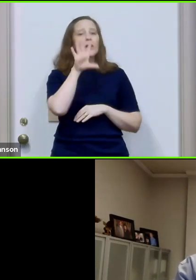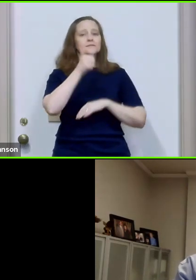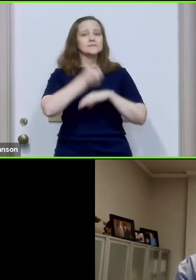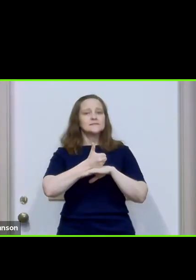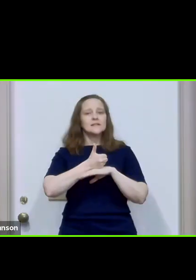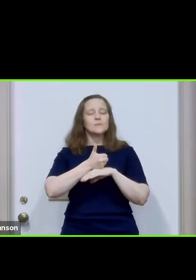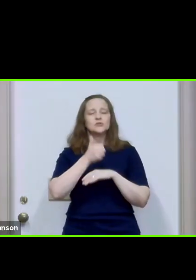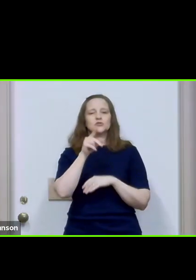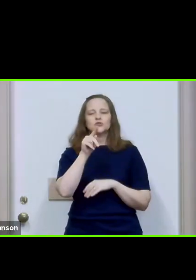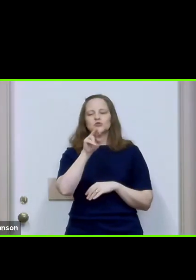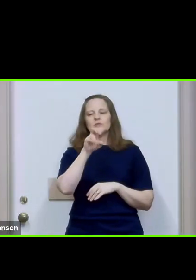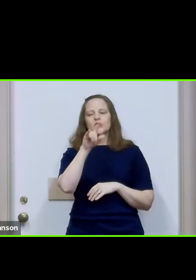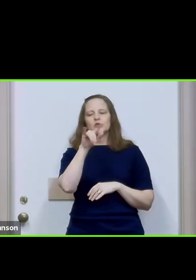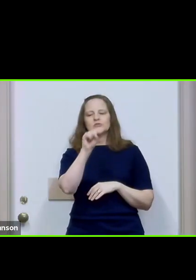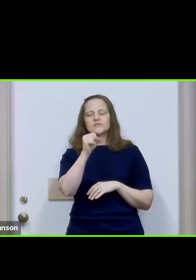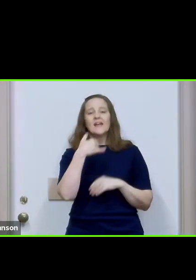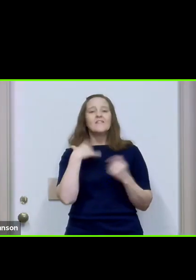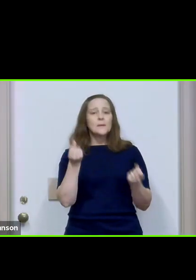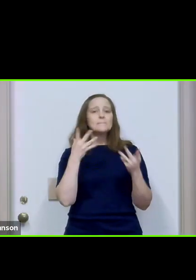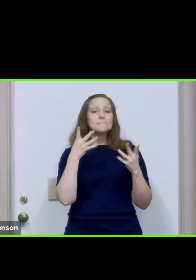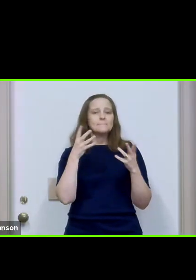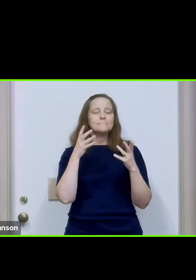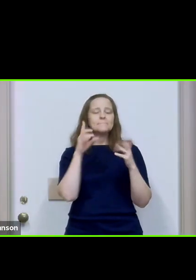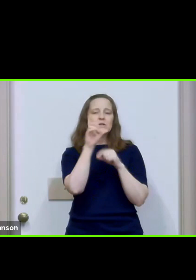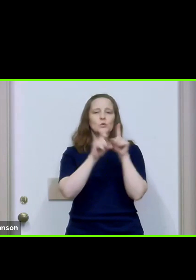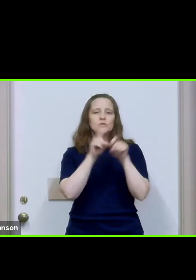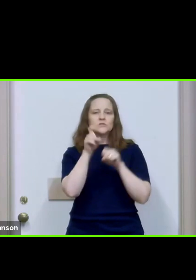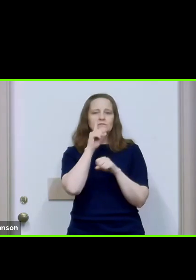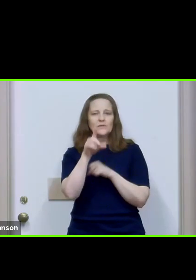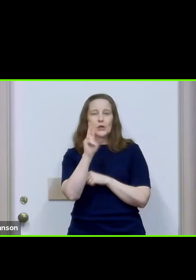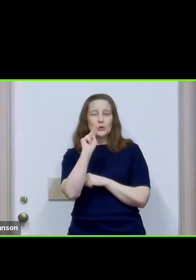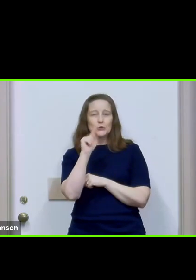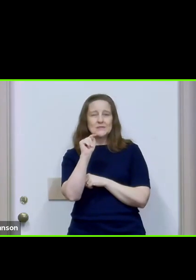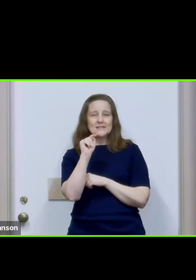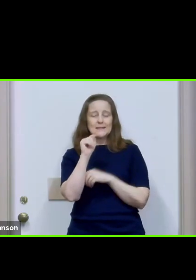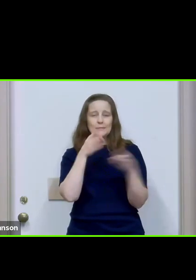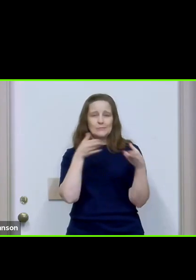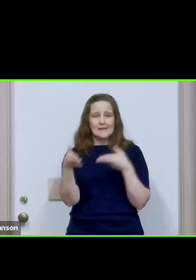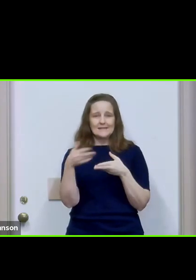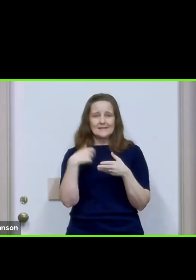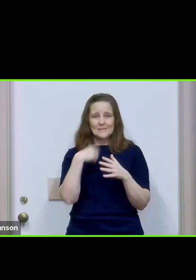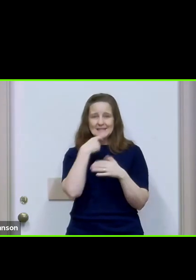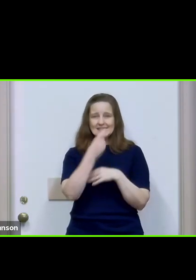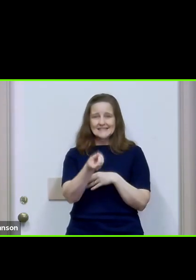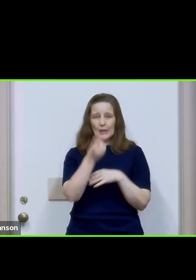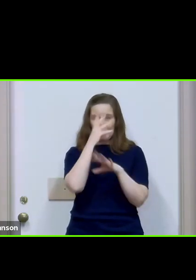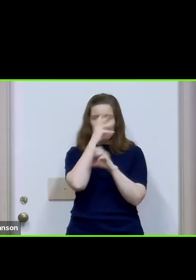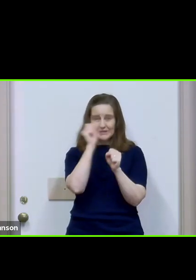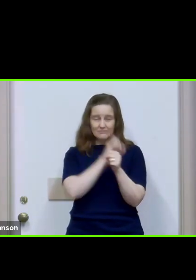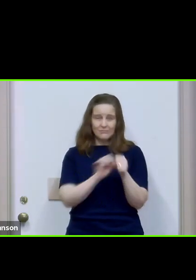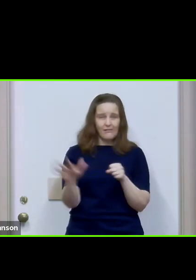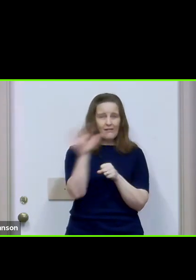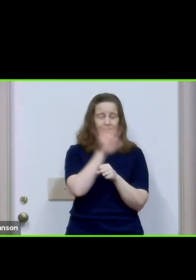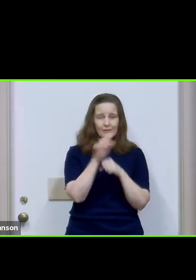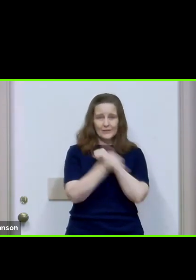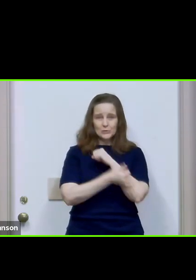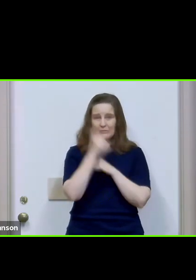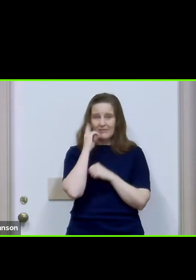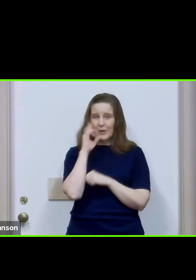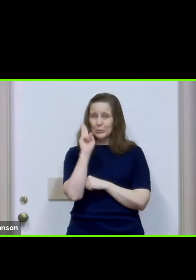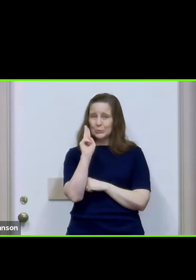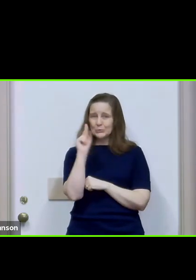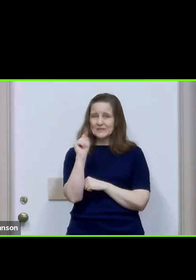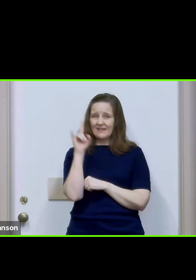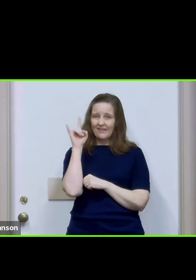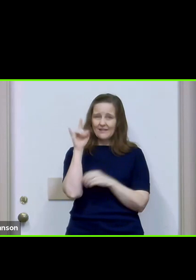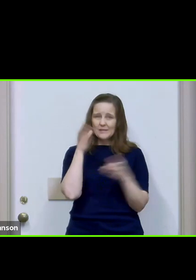of triggers. There were a number of questions I saw about the UT plan. I'm going to tell you that presidents around the country think the UT plan was not thought